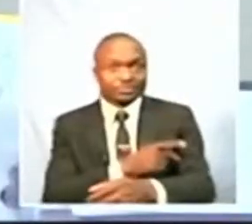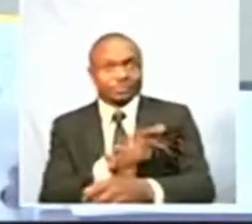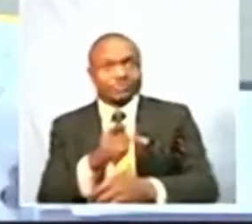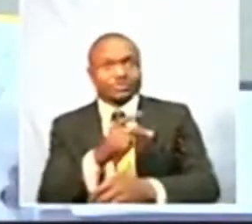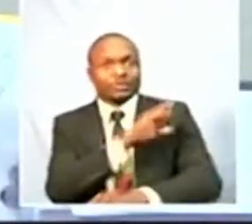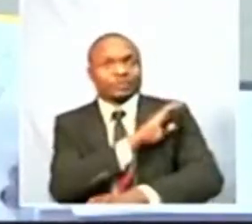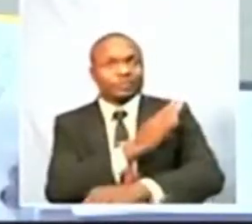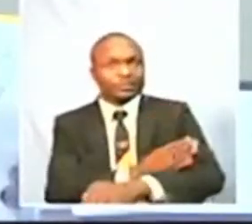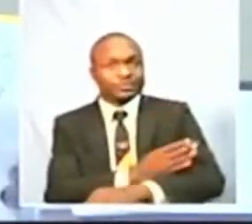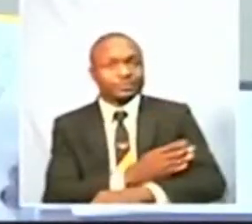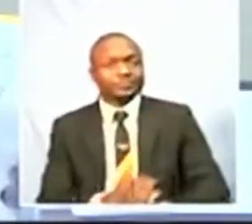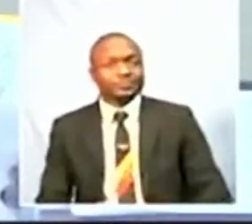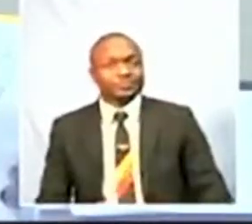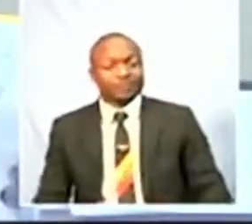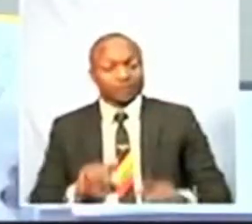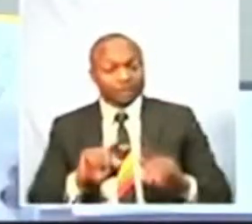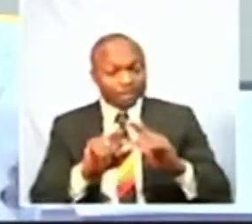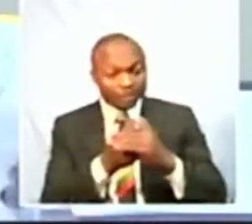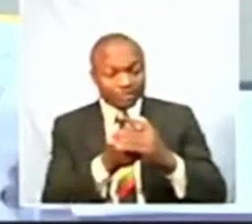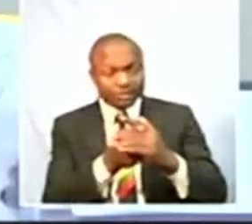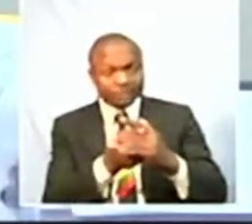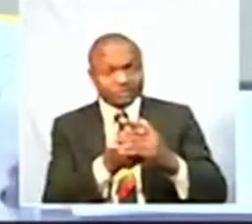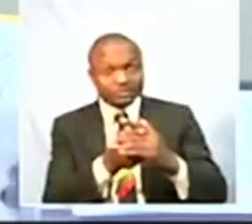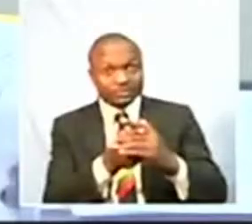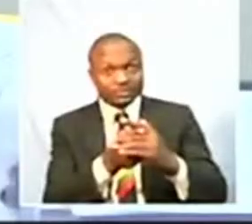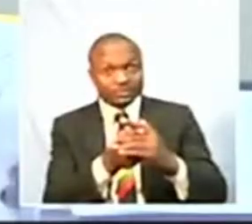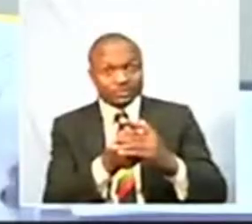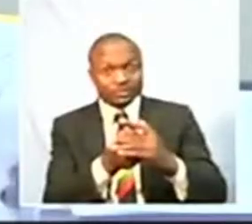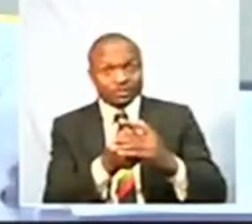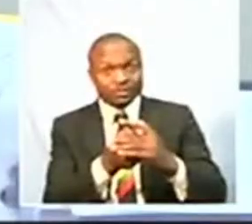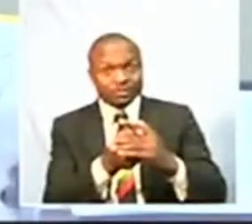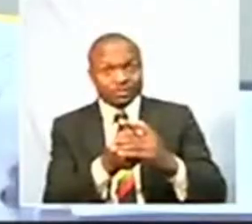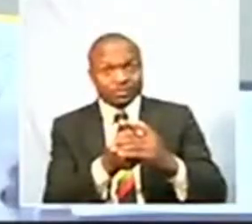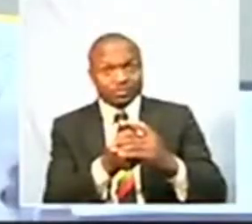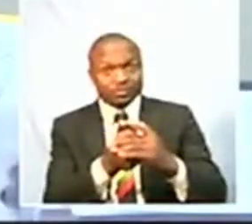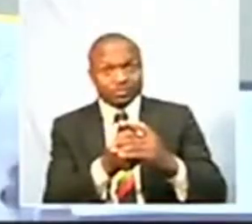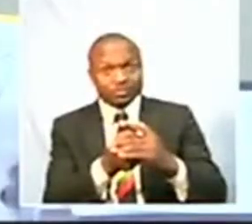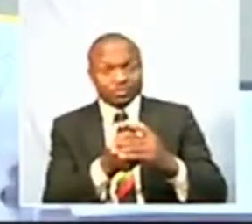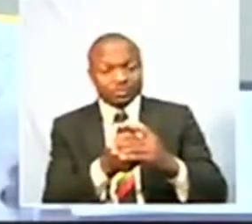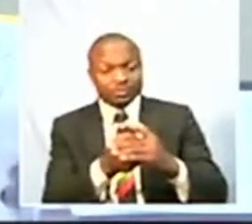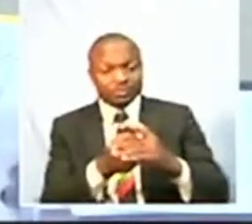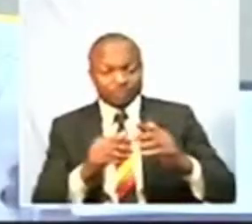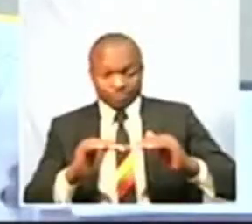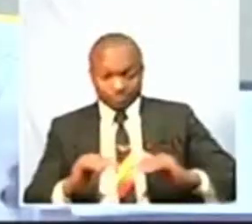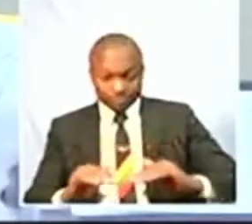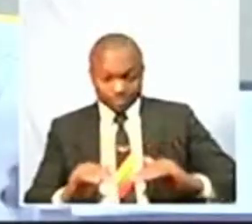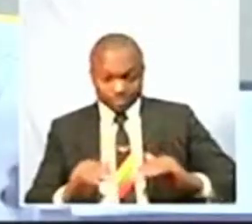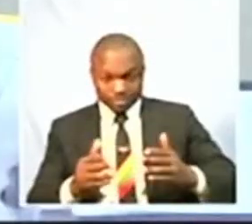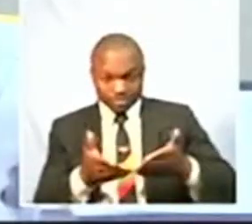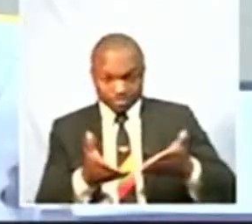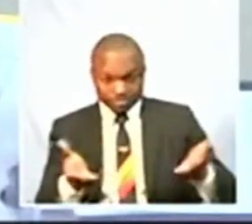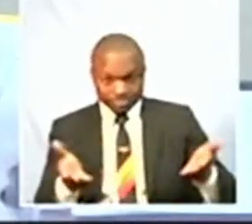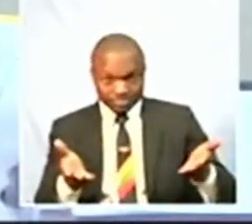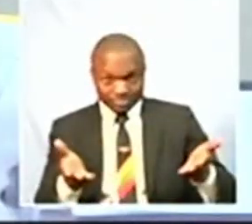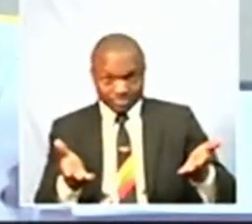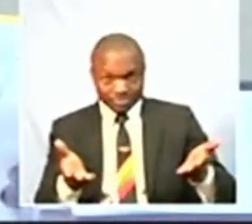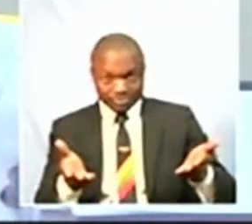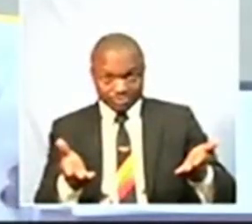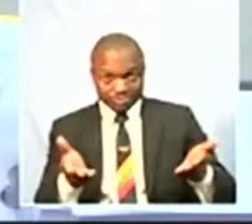power. It starts from the bottom, zonal committees to the